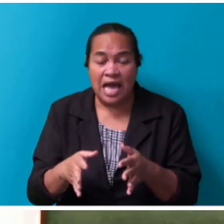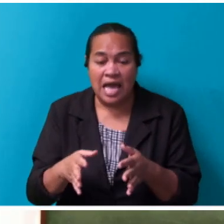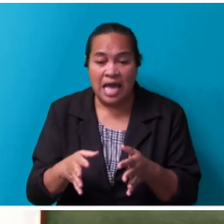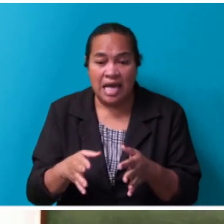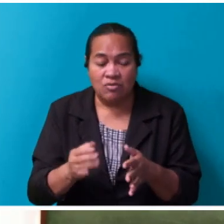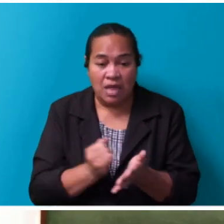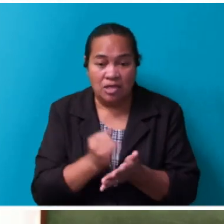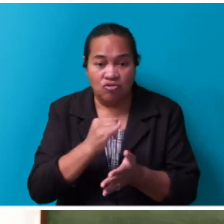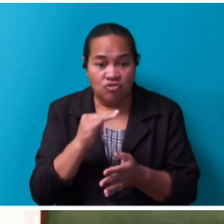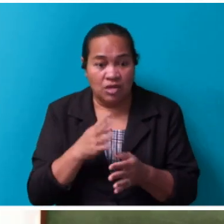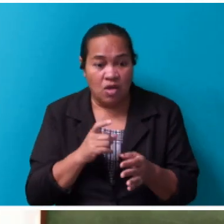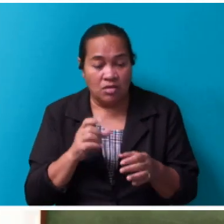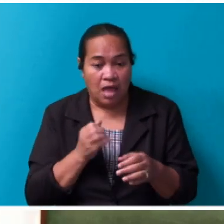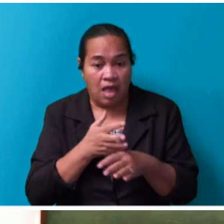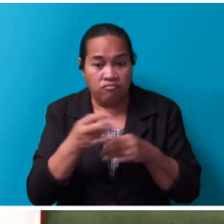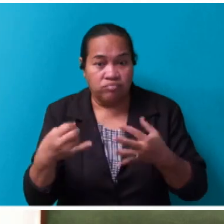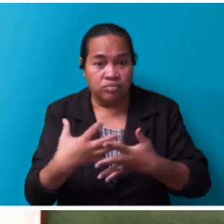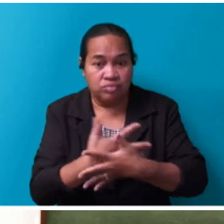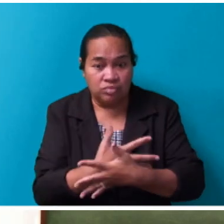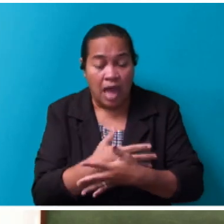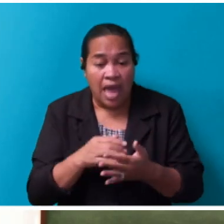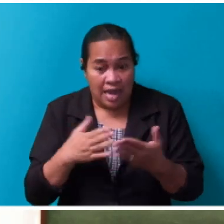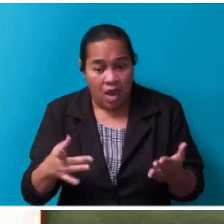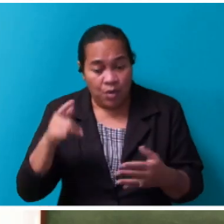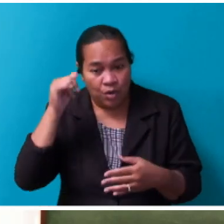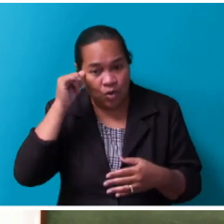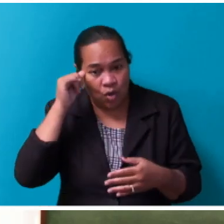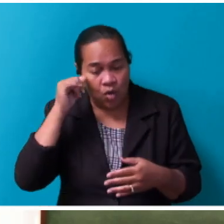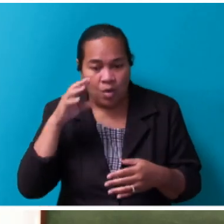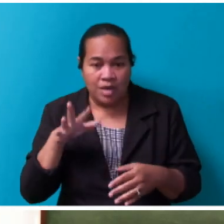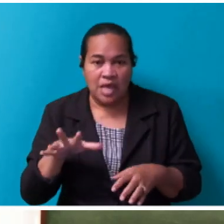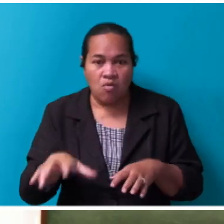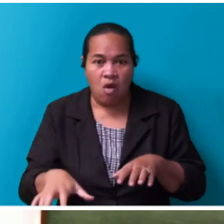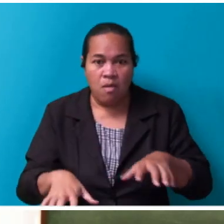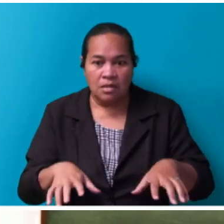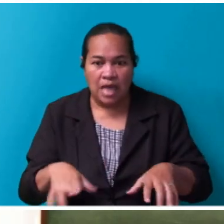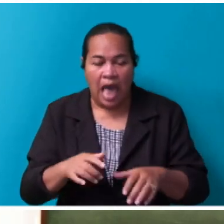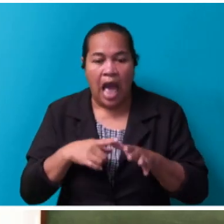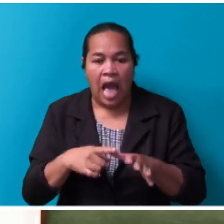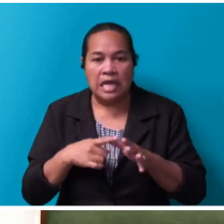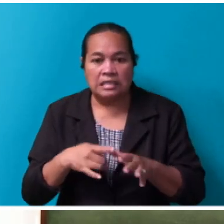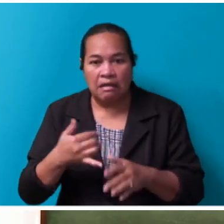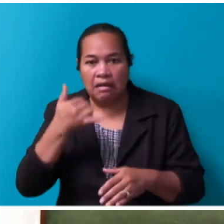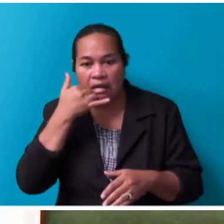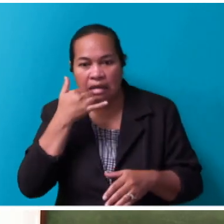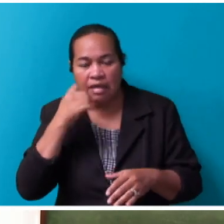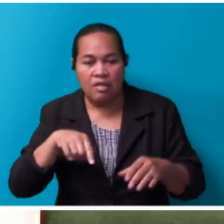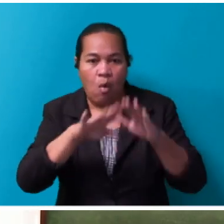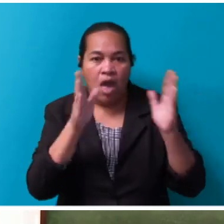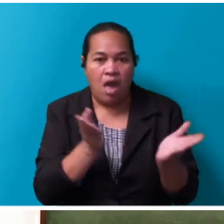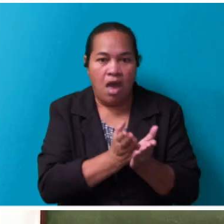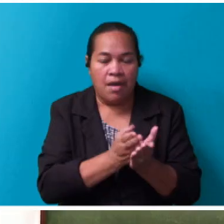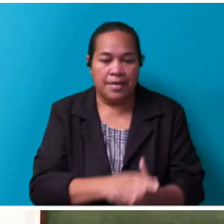industry. As we know, we now have robots that are answering calls around the world now.